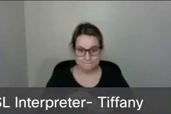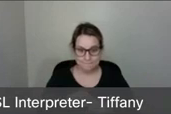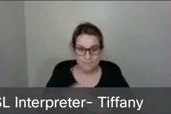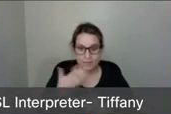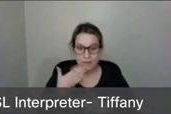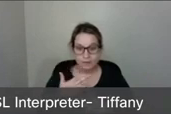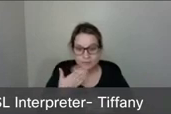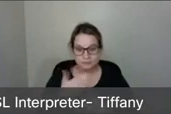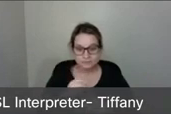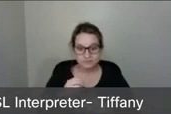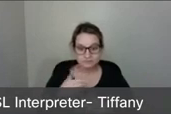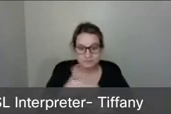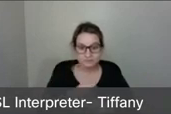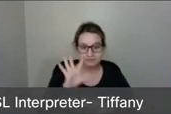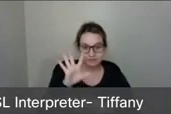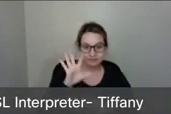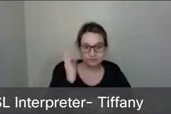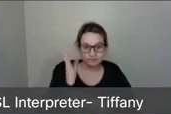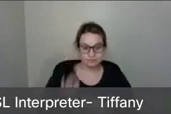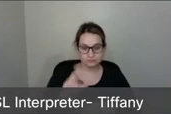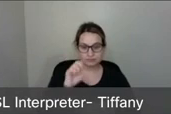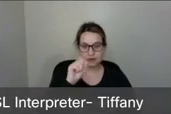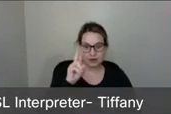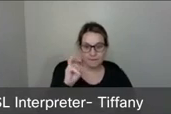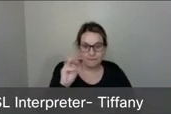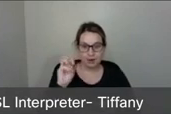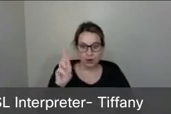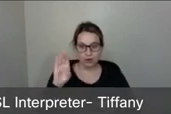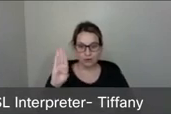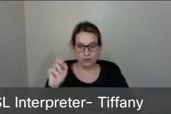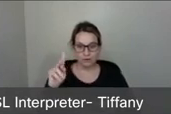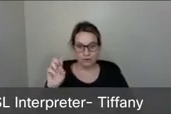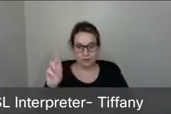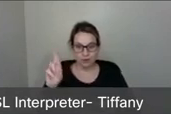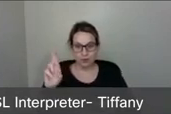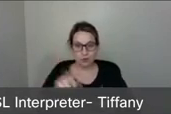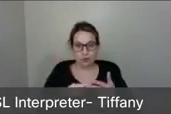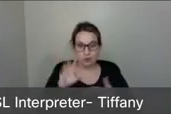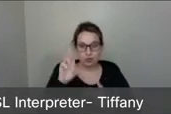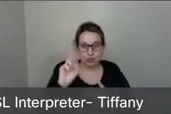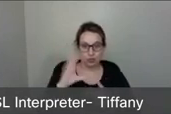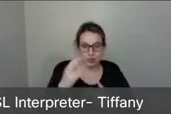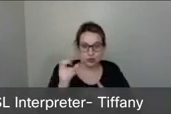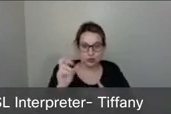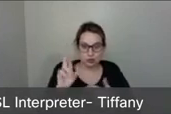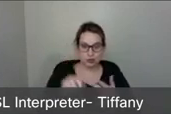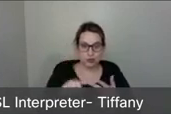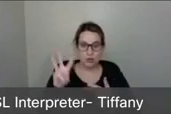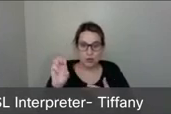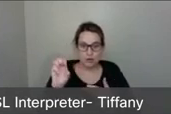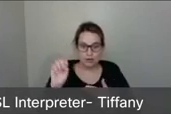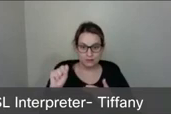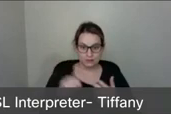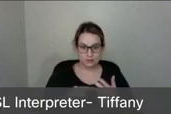Thank you. Our next five speakers are Summer Baker, Richard Hopkins, Wes Crew,